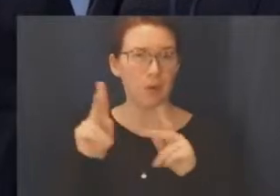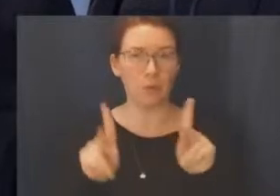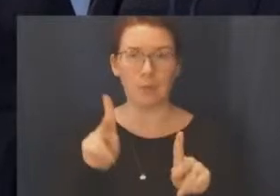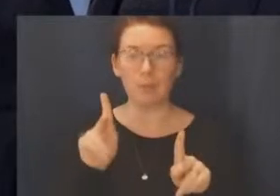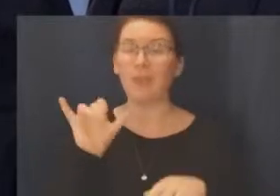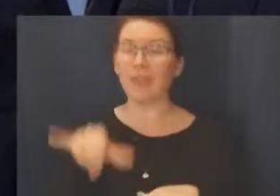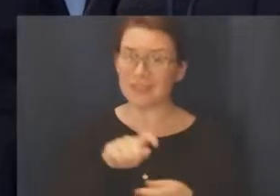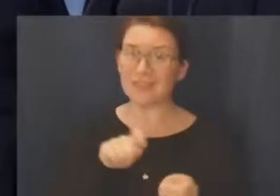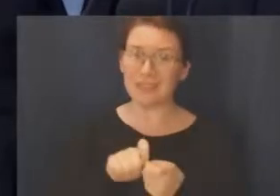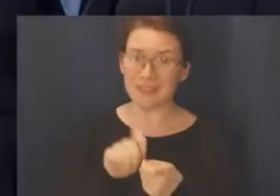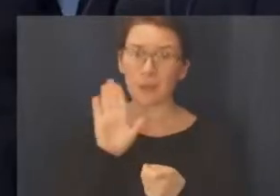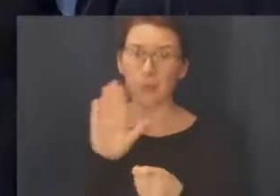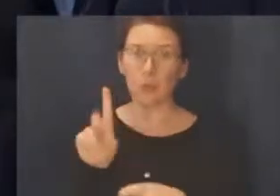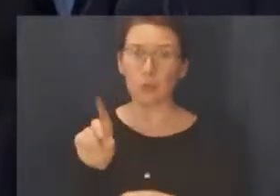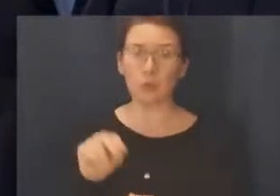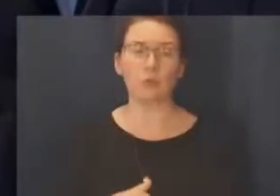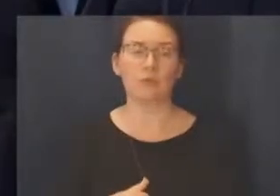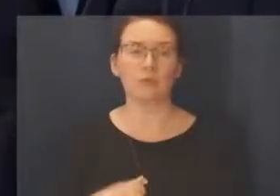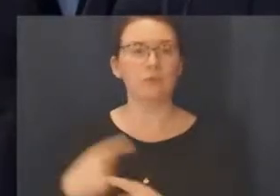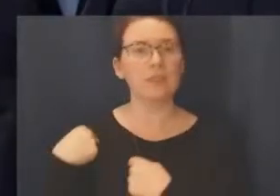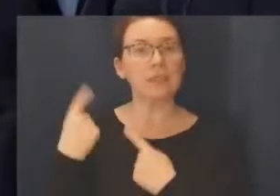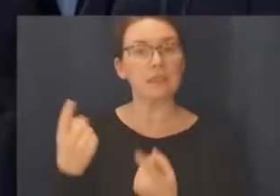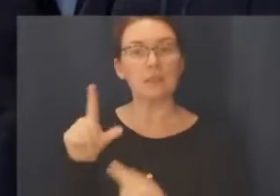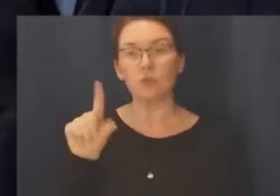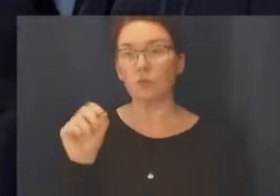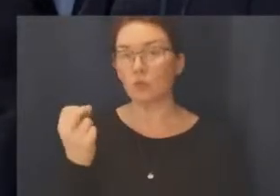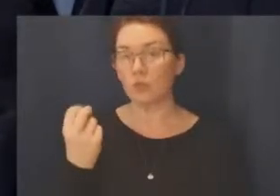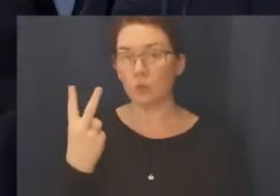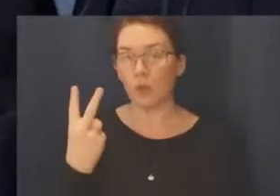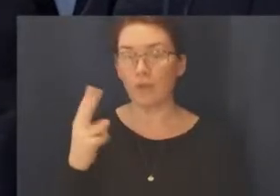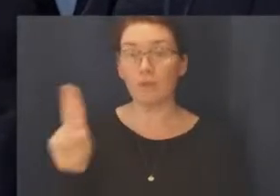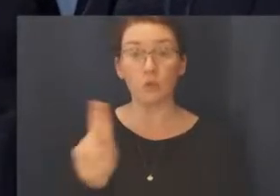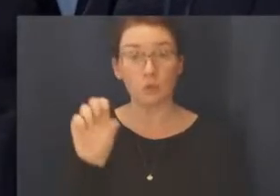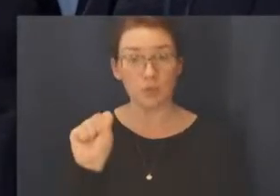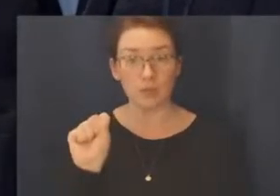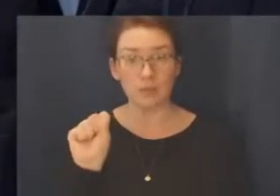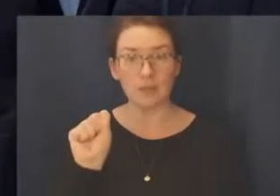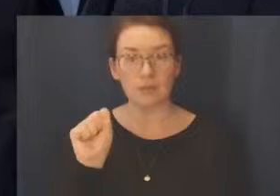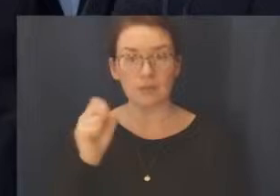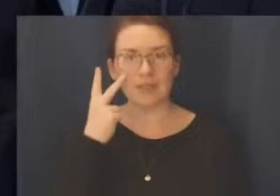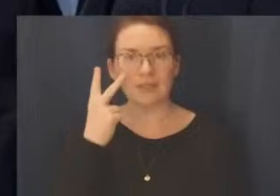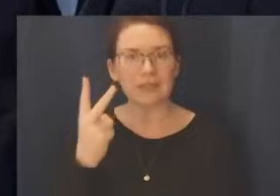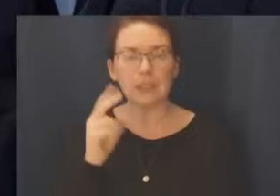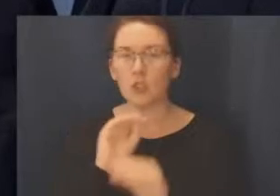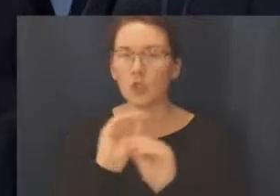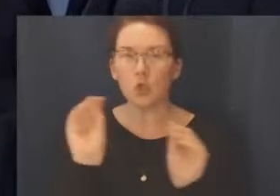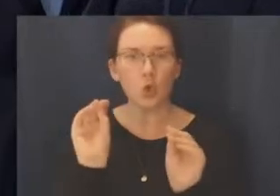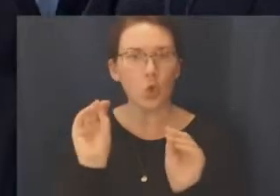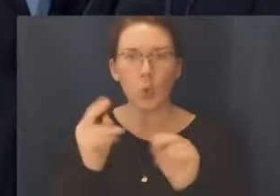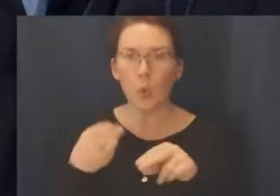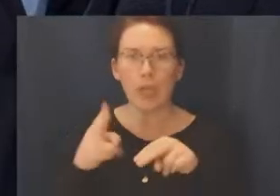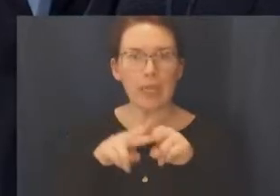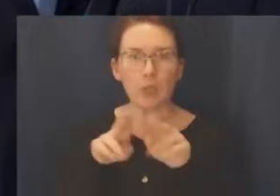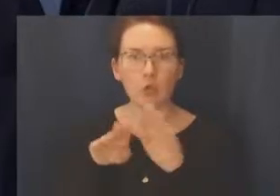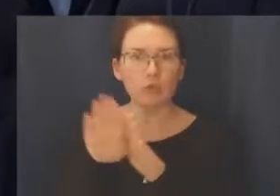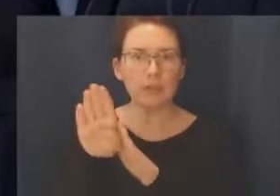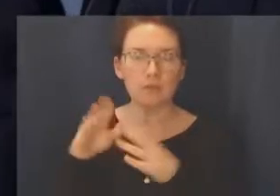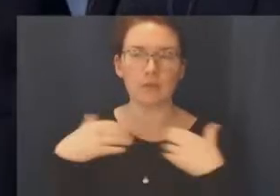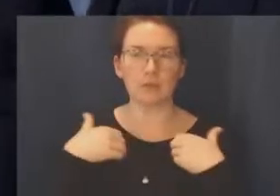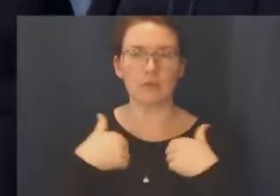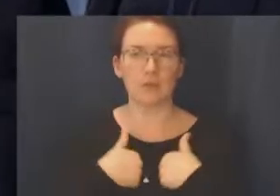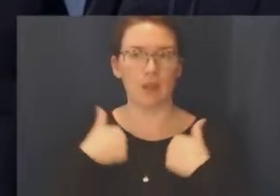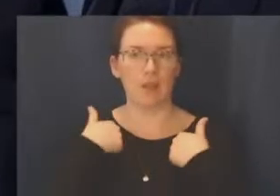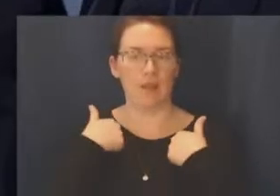do. Since 2012, the United States has seen no increase in life expectancy, none. And